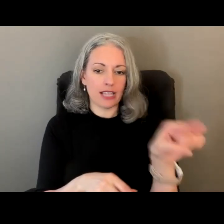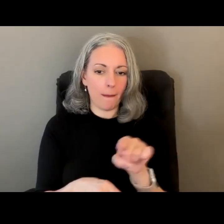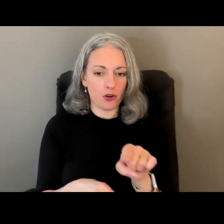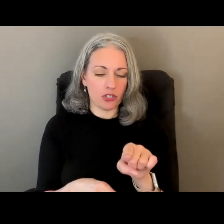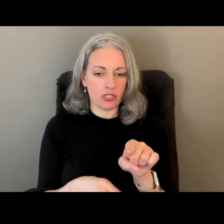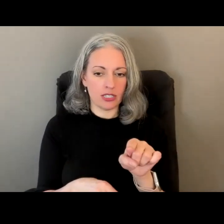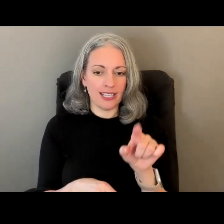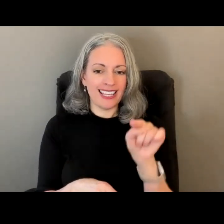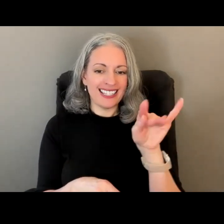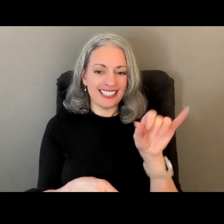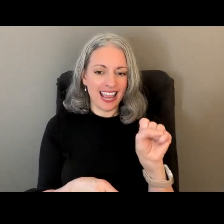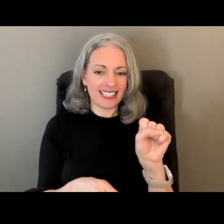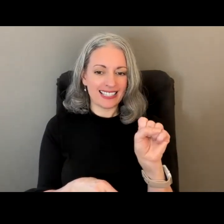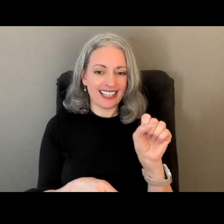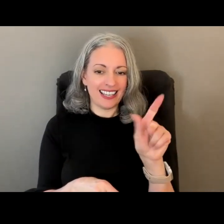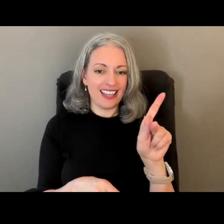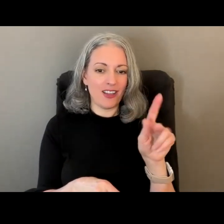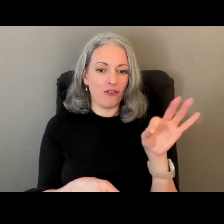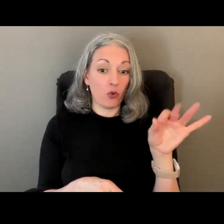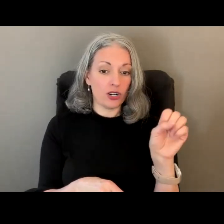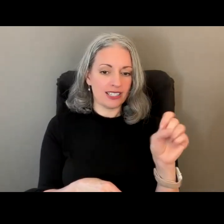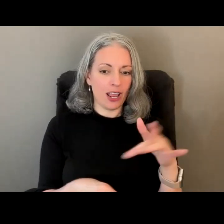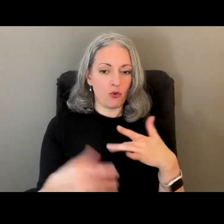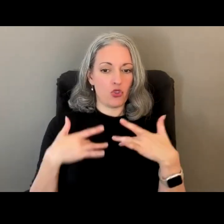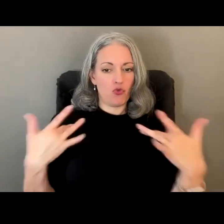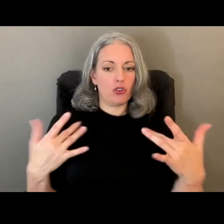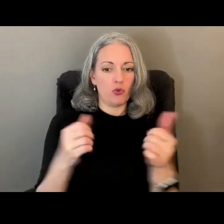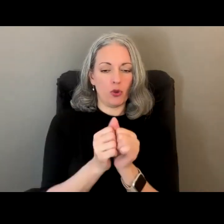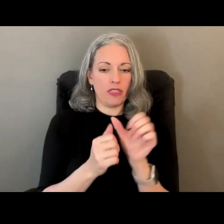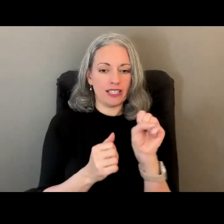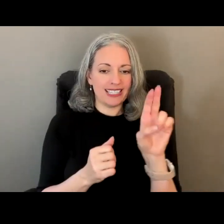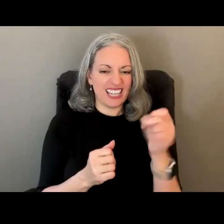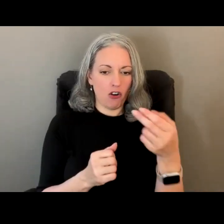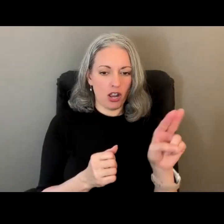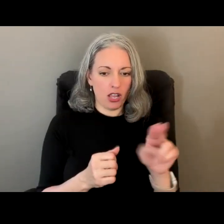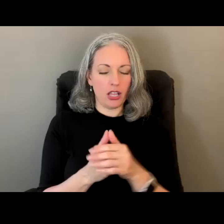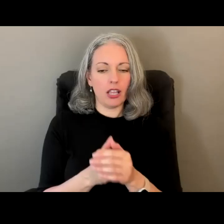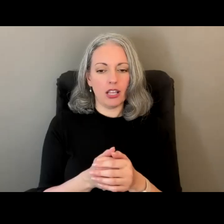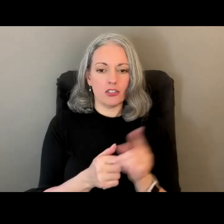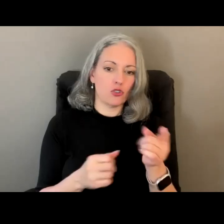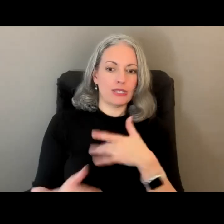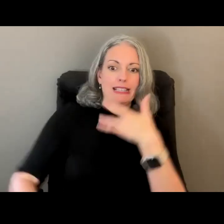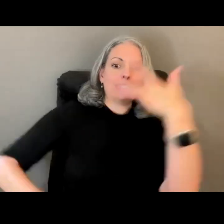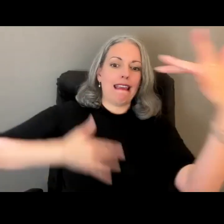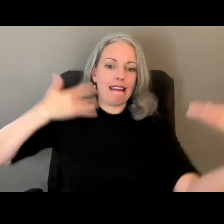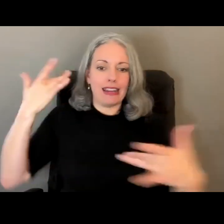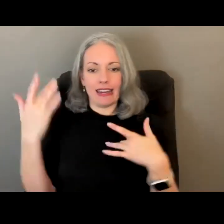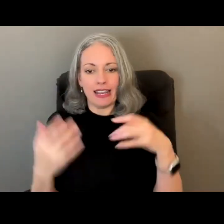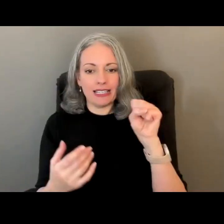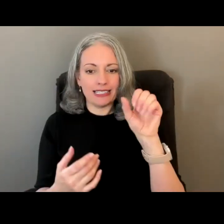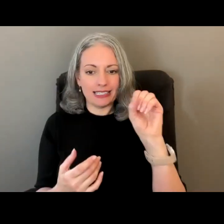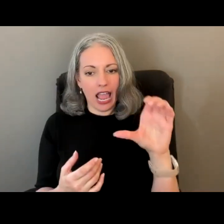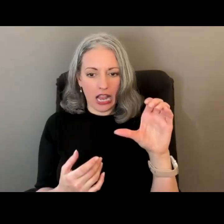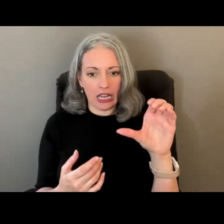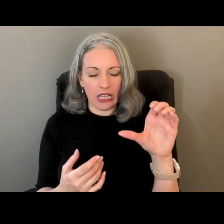Task Force, may I? And I was delighted to be with Secretary Becerra a couple of weeks ago, who was just over the moon to hear that Sacramento, his hometown, is a